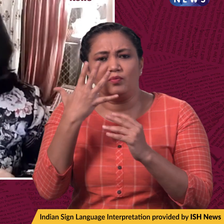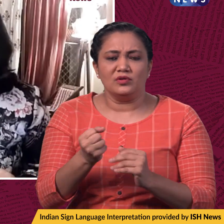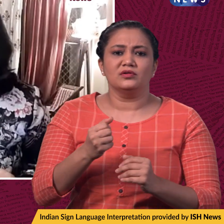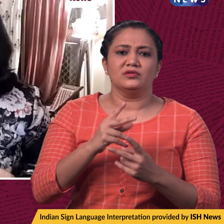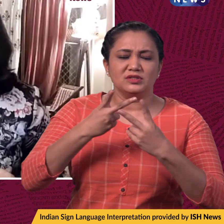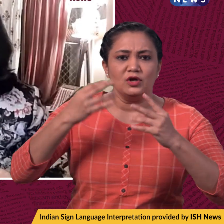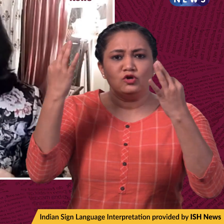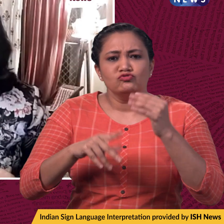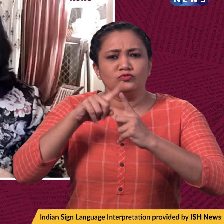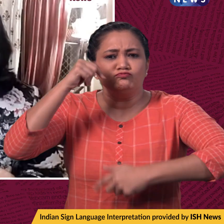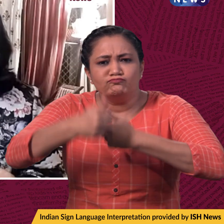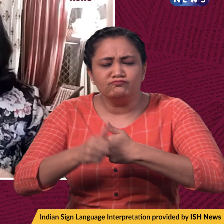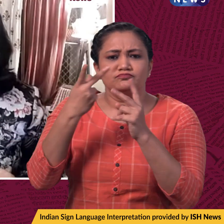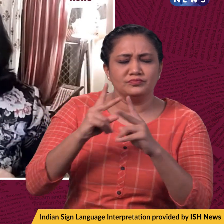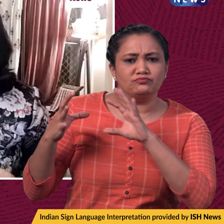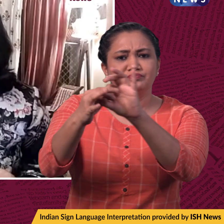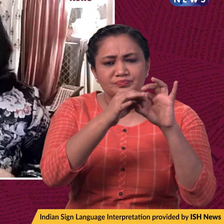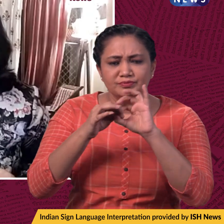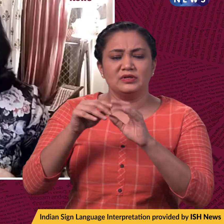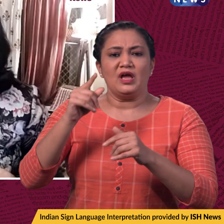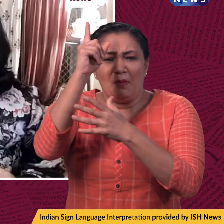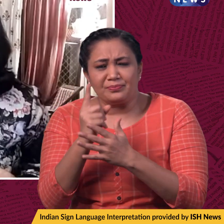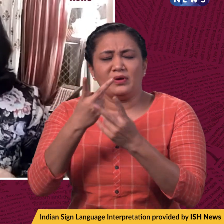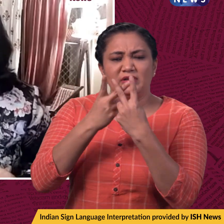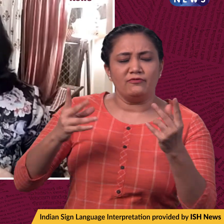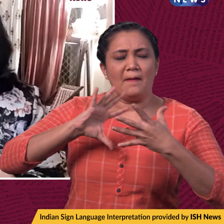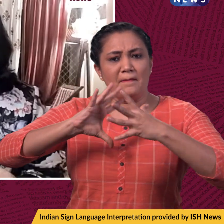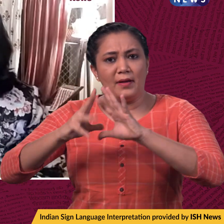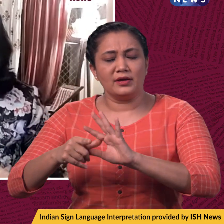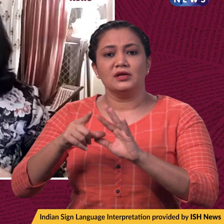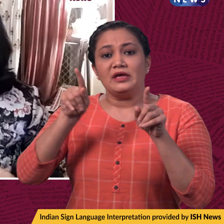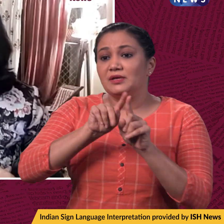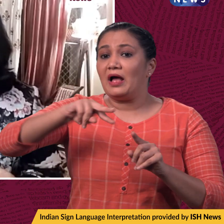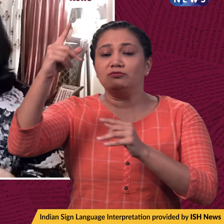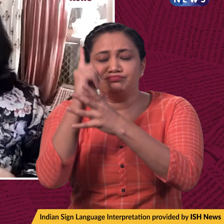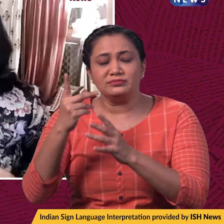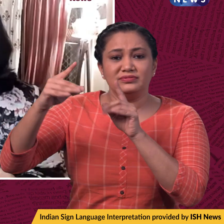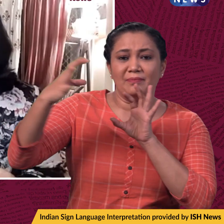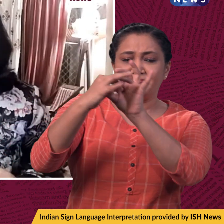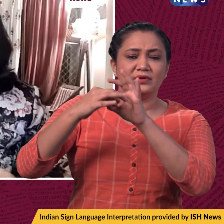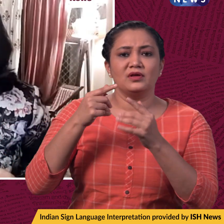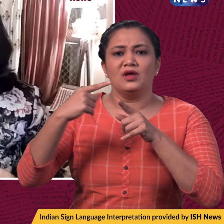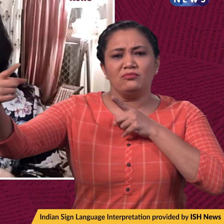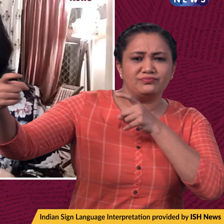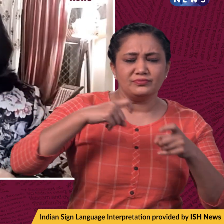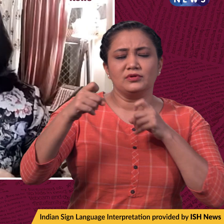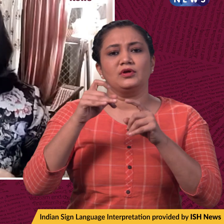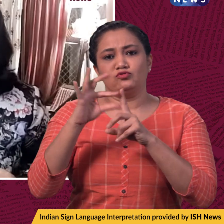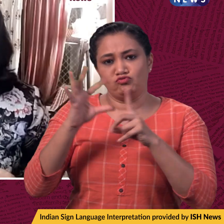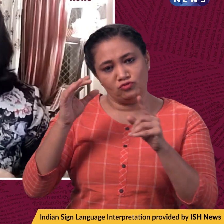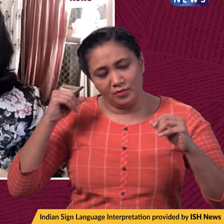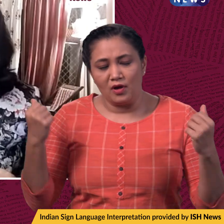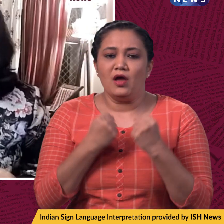today to commence new trilateral cooperation on hypersonics and counter-hypersonics and electronic